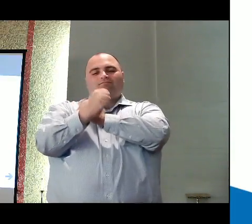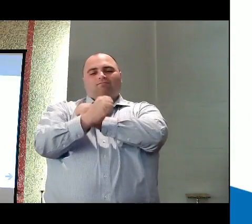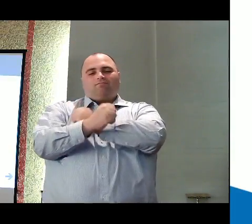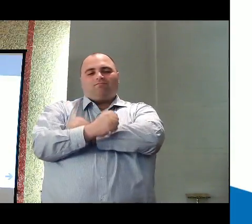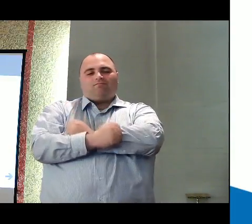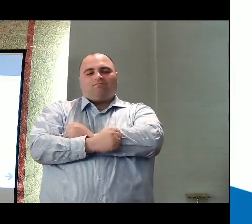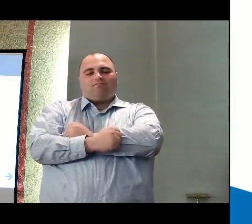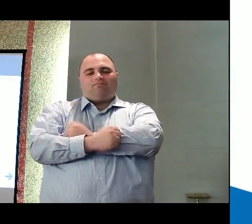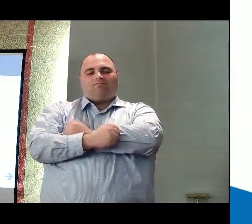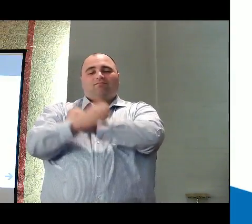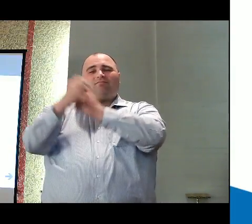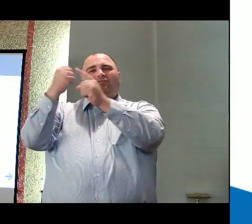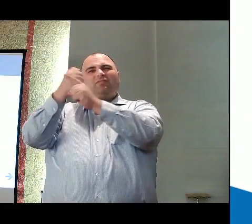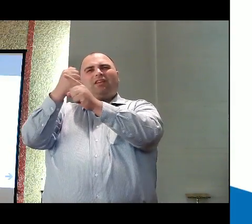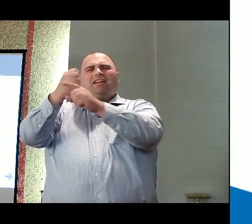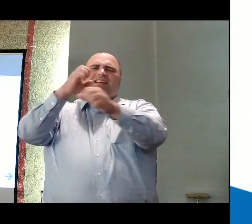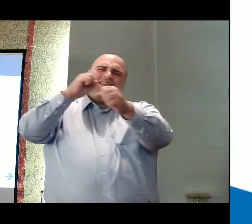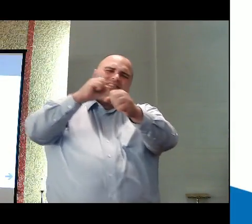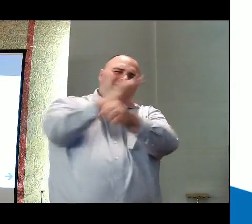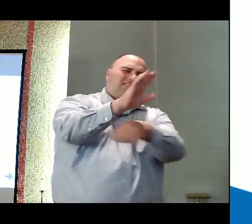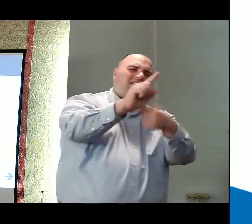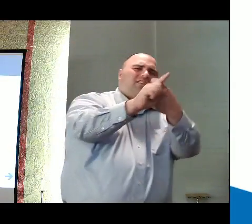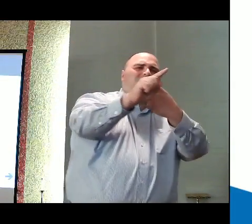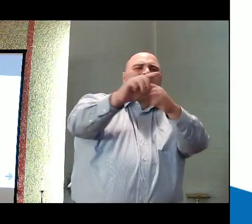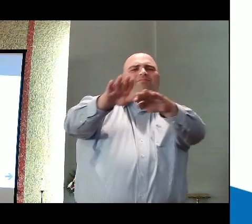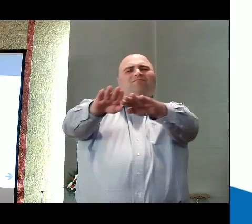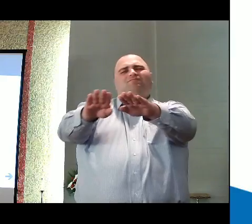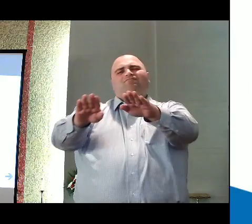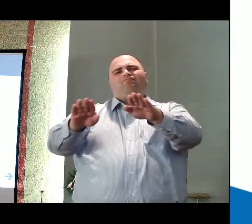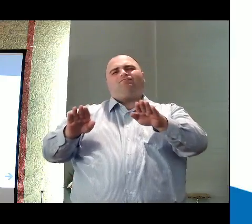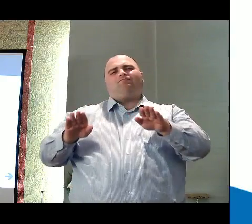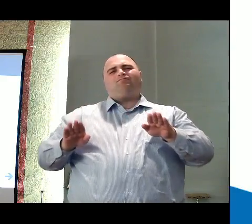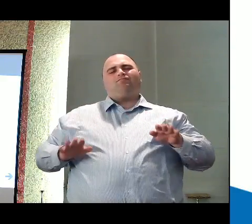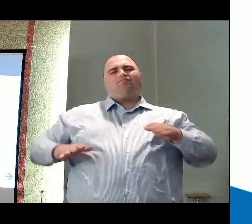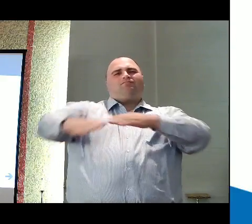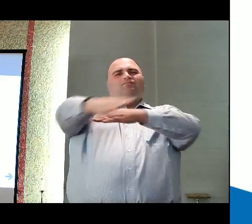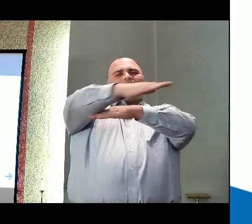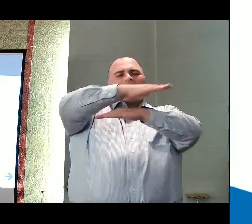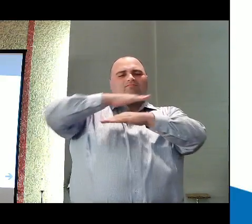Father's love, sent from the throne